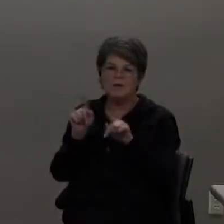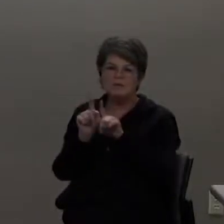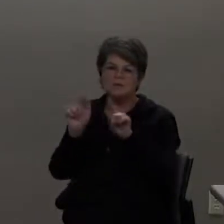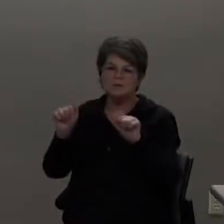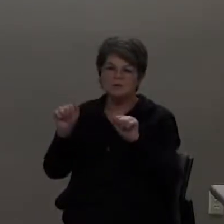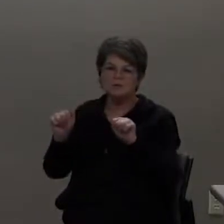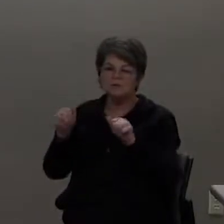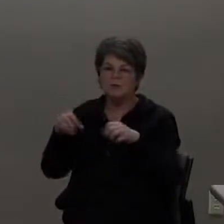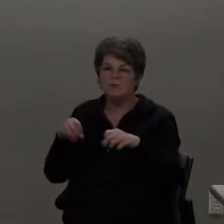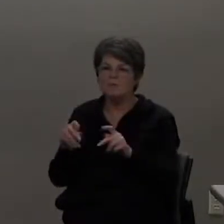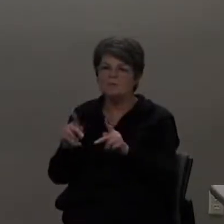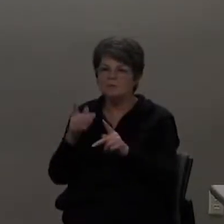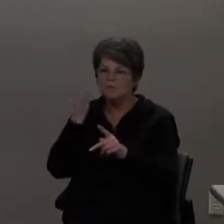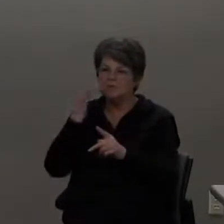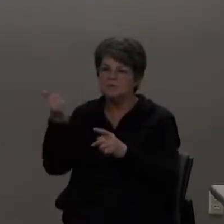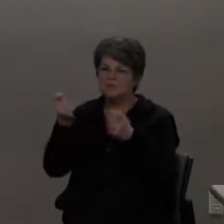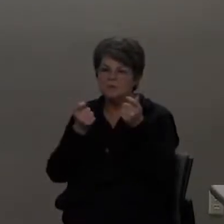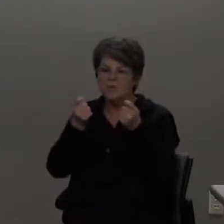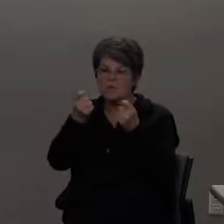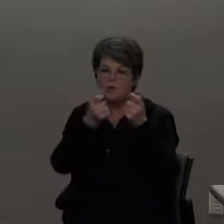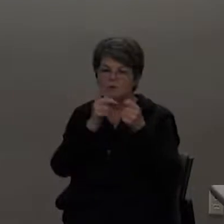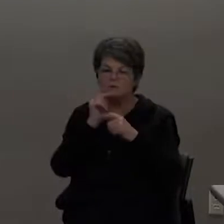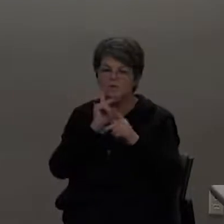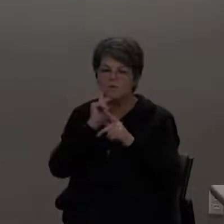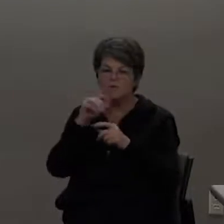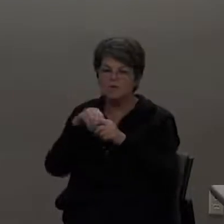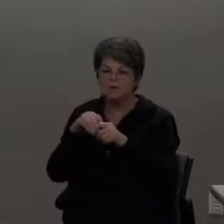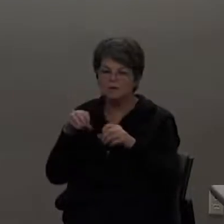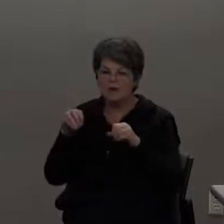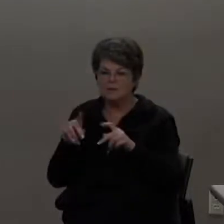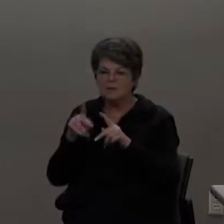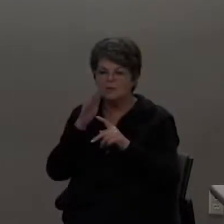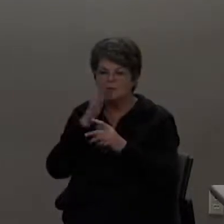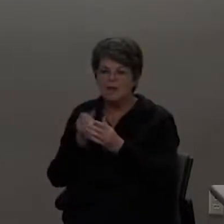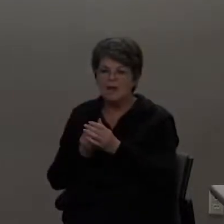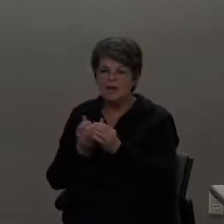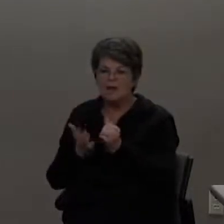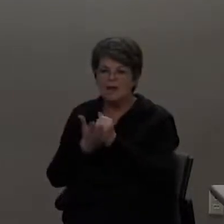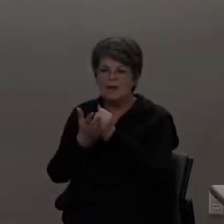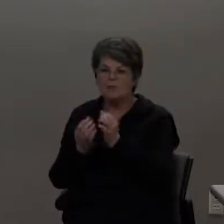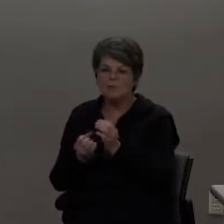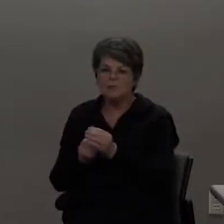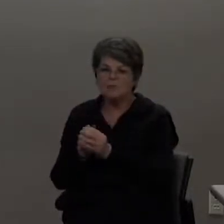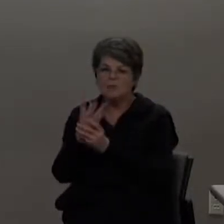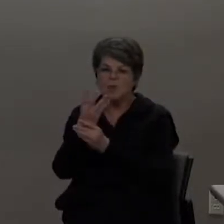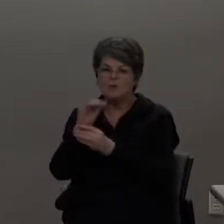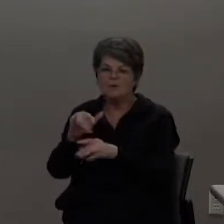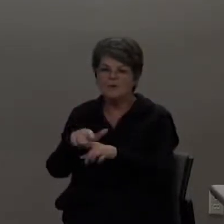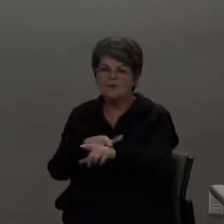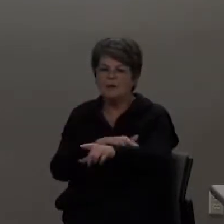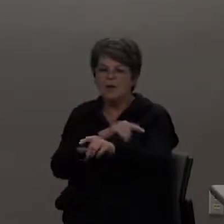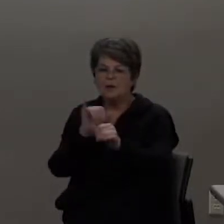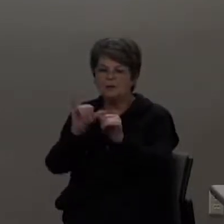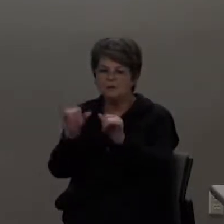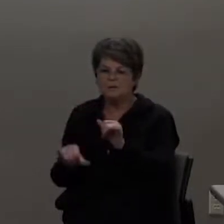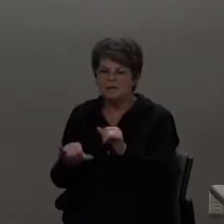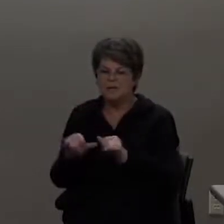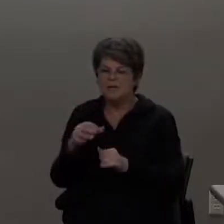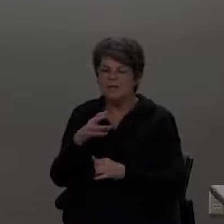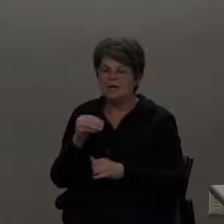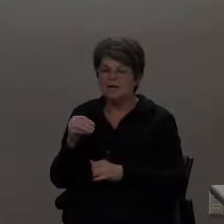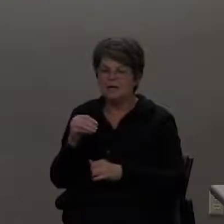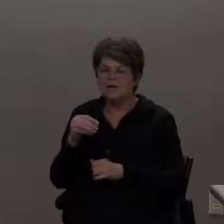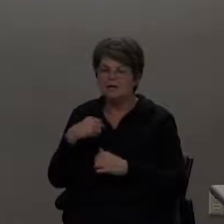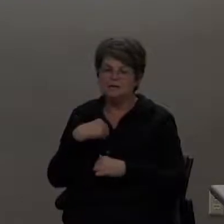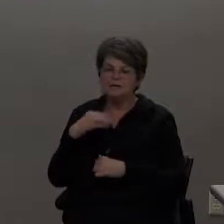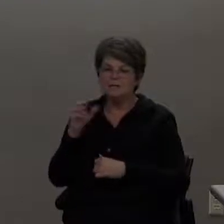potential opportunities because they do draw people in the community and will help grow that length of stay opportunities. I will say though, and this is kind of a